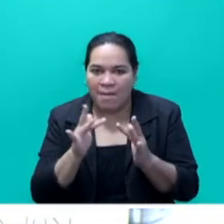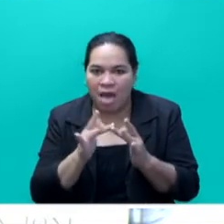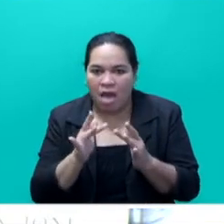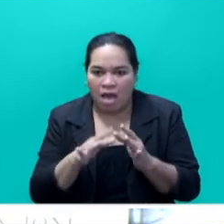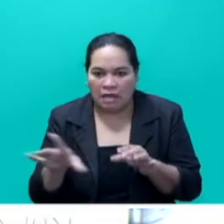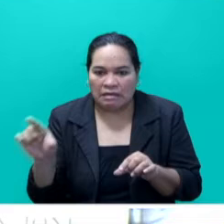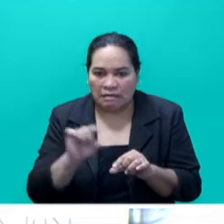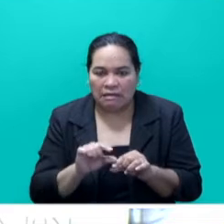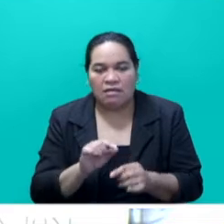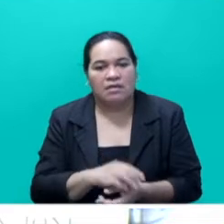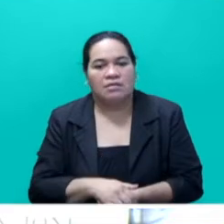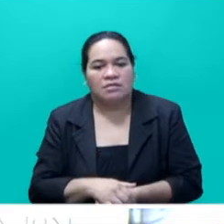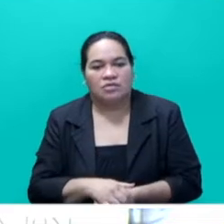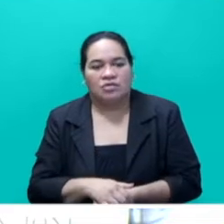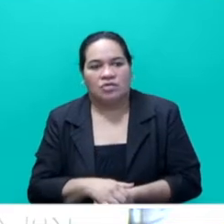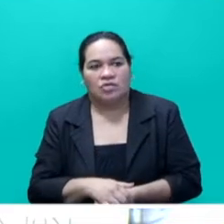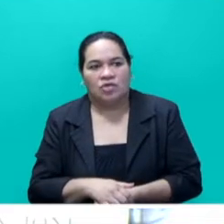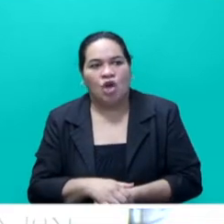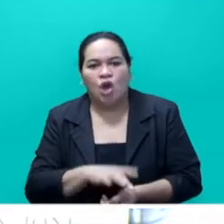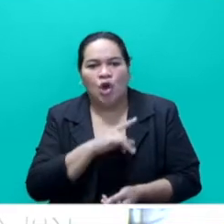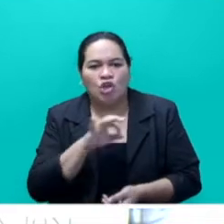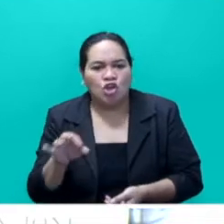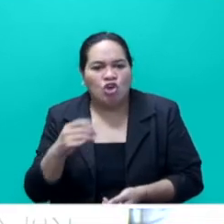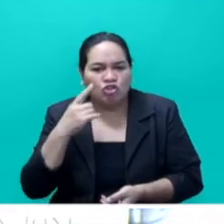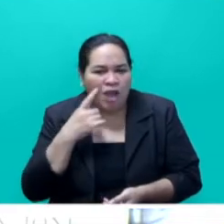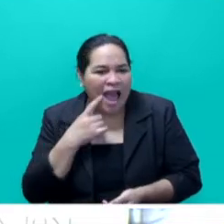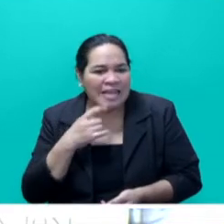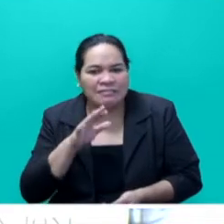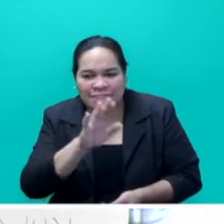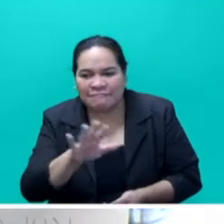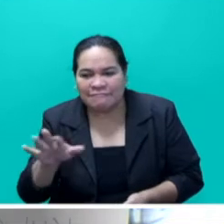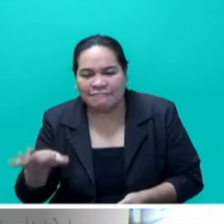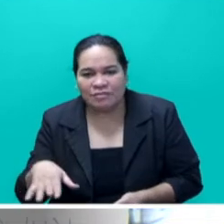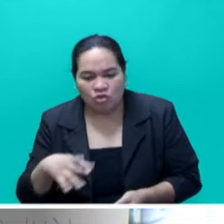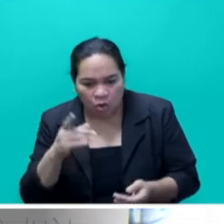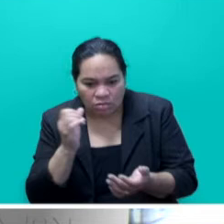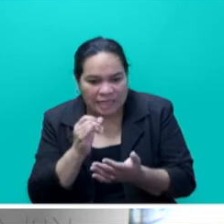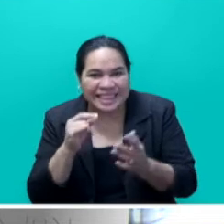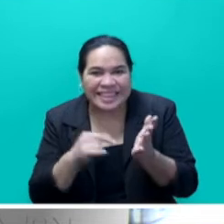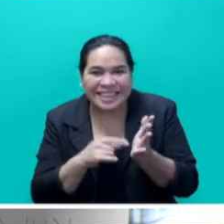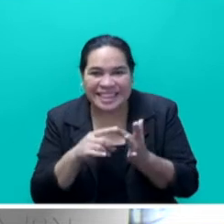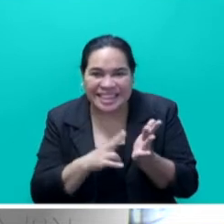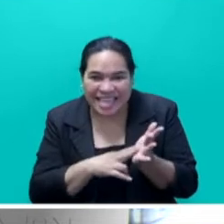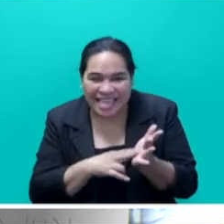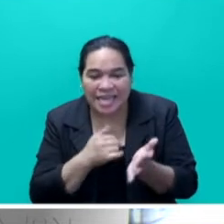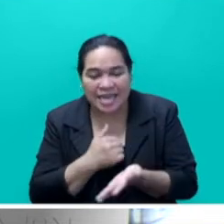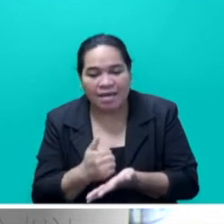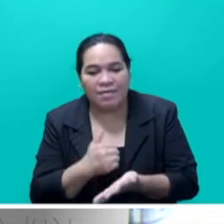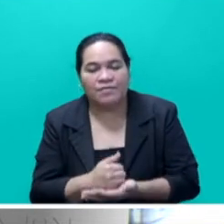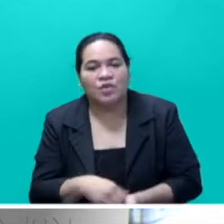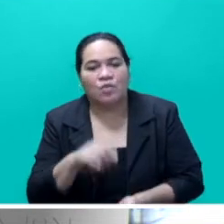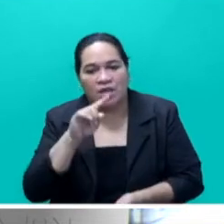Notwithstanding our ability to try and drag it out and get everybody's TIN and BRN corrected, we helped a lot of people.